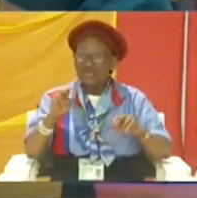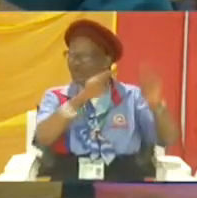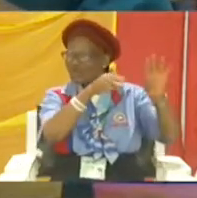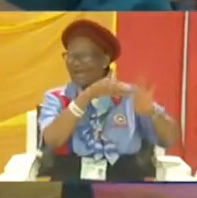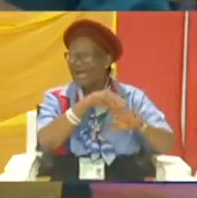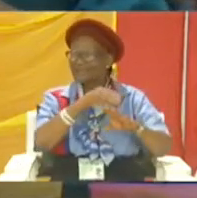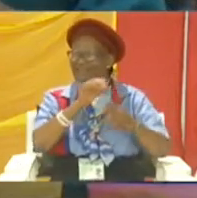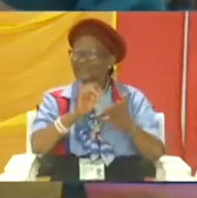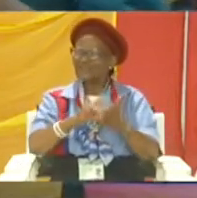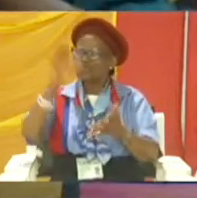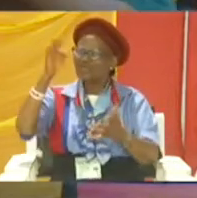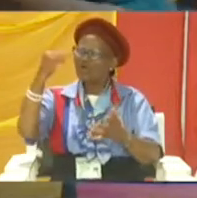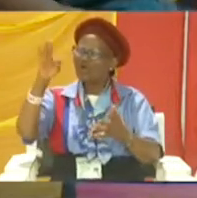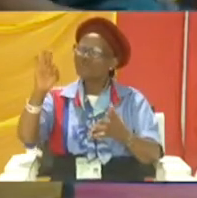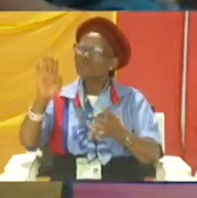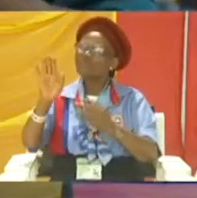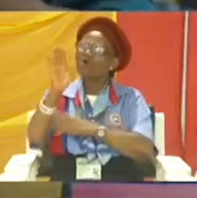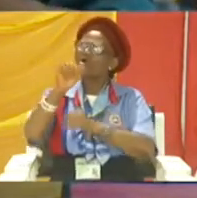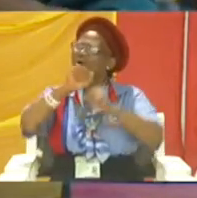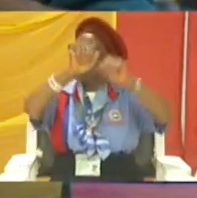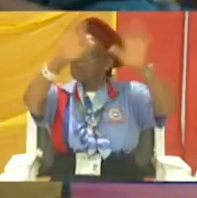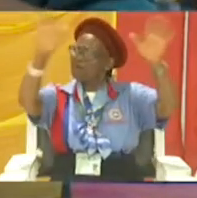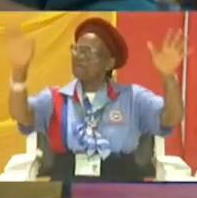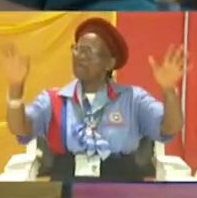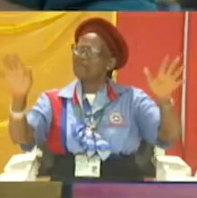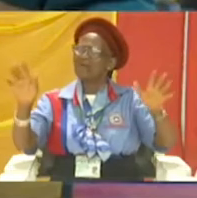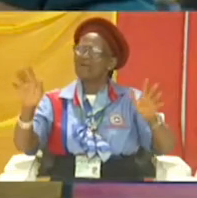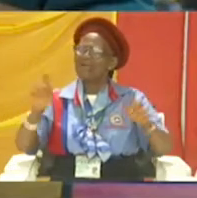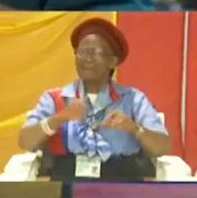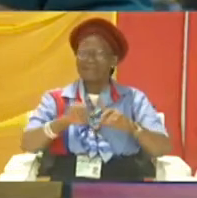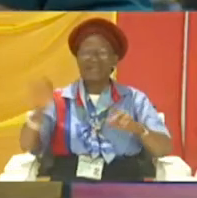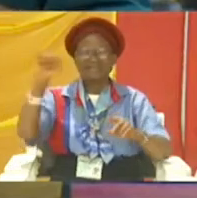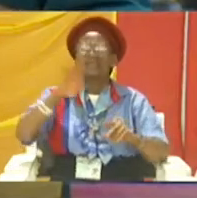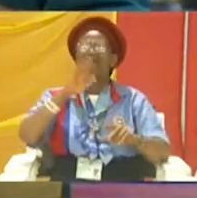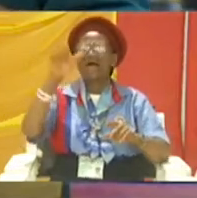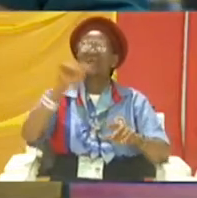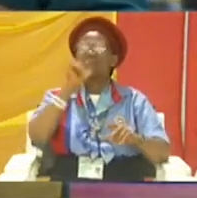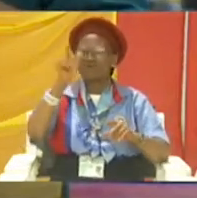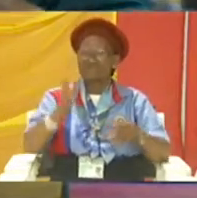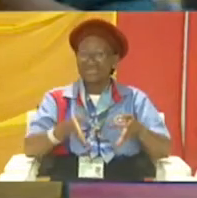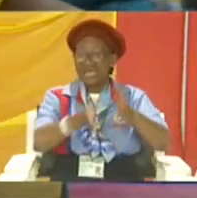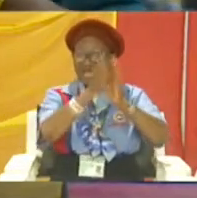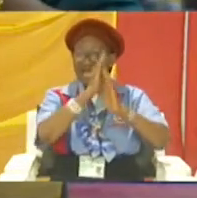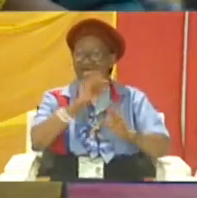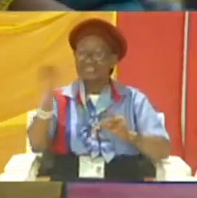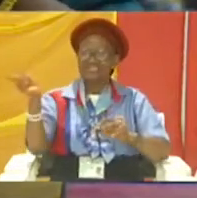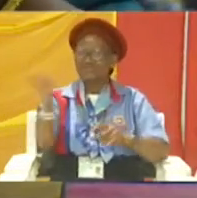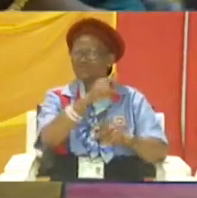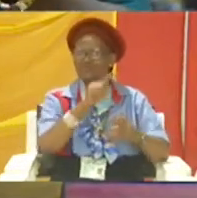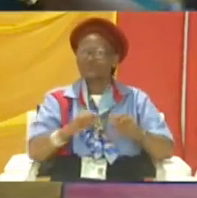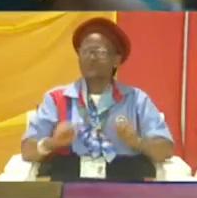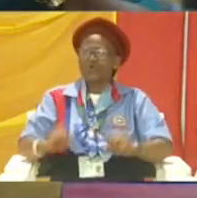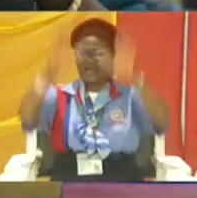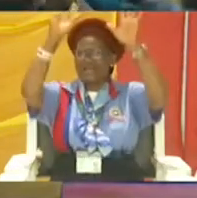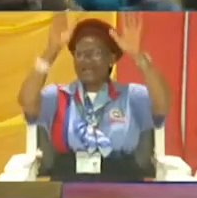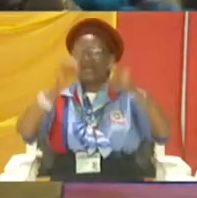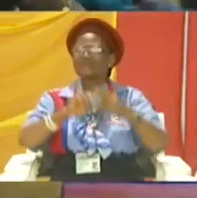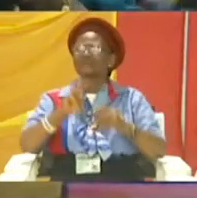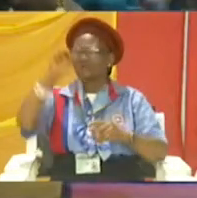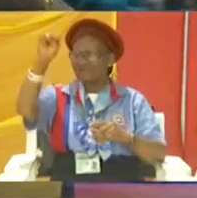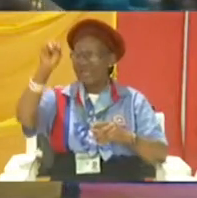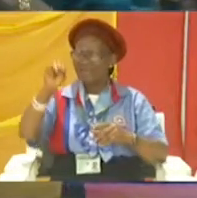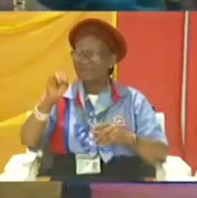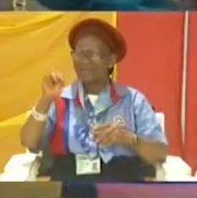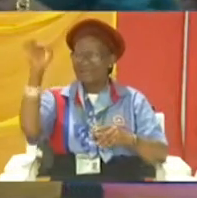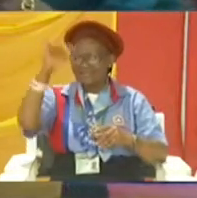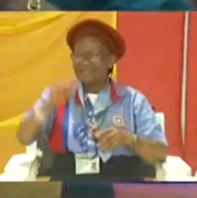And they are not asking you to surrender to them. They are asking you to surrender to your